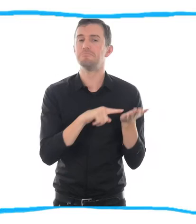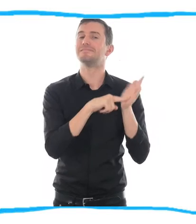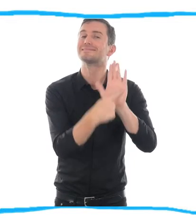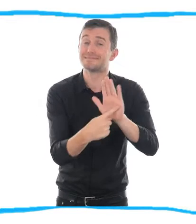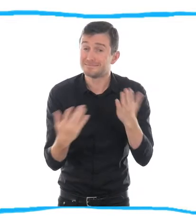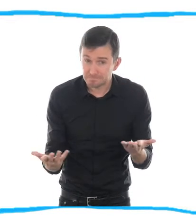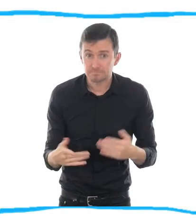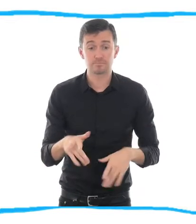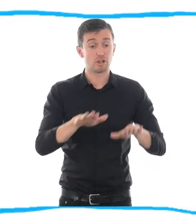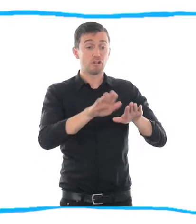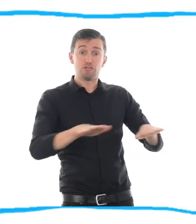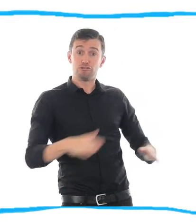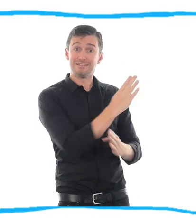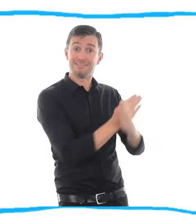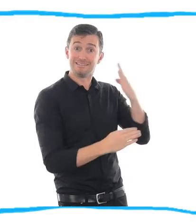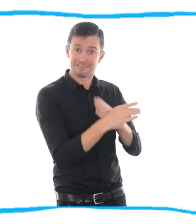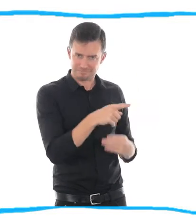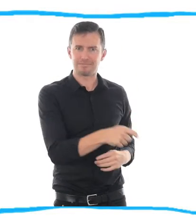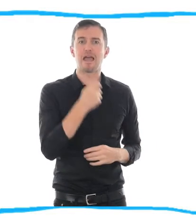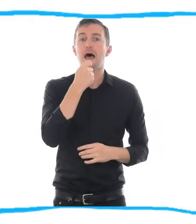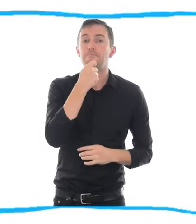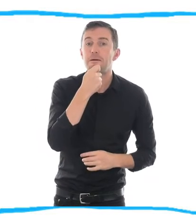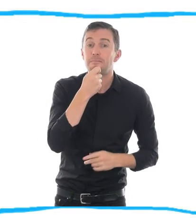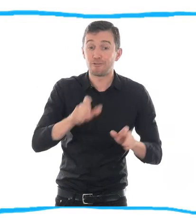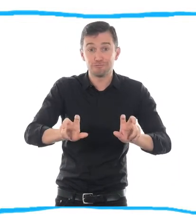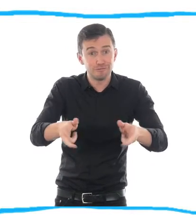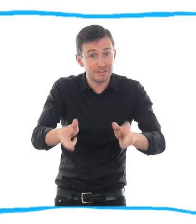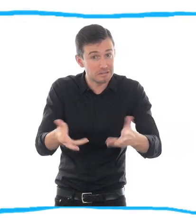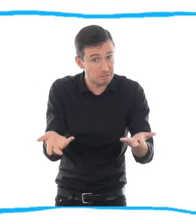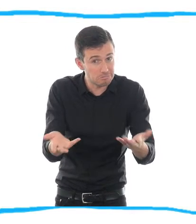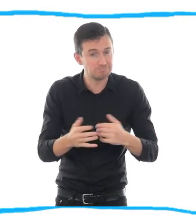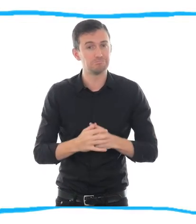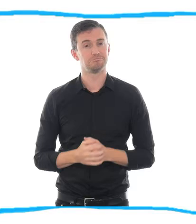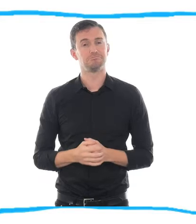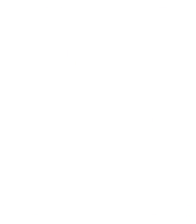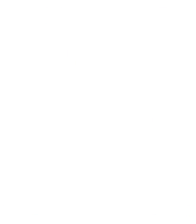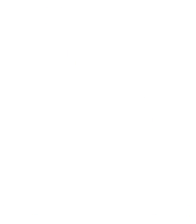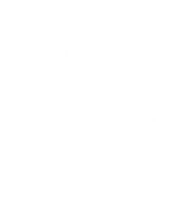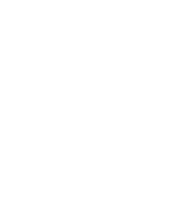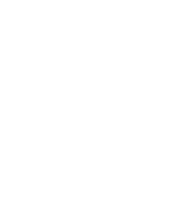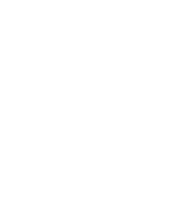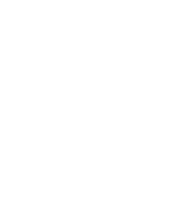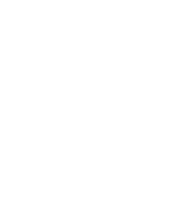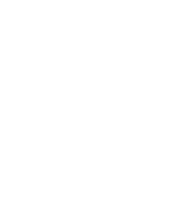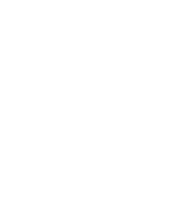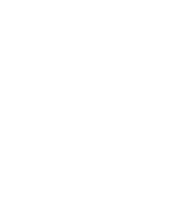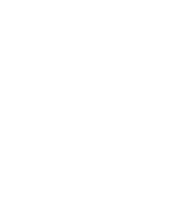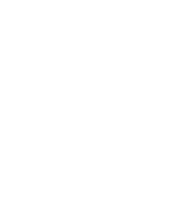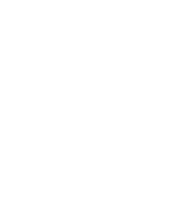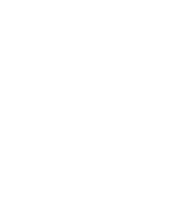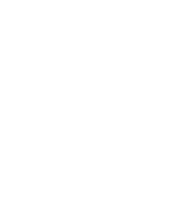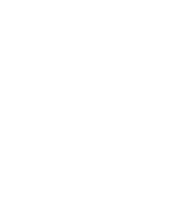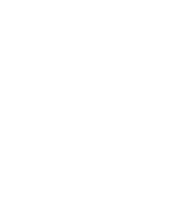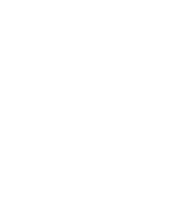instance, you can give children with disabilities the chance to speak on radio, allowing their voices to reach a wide audience.